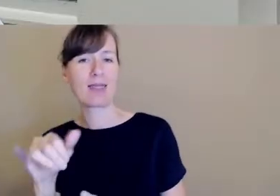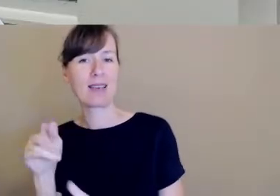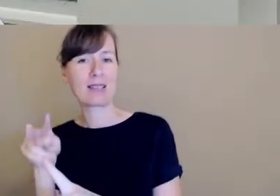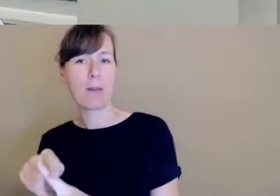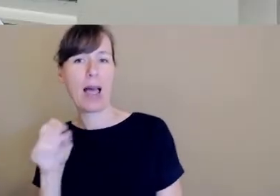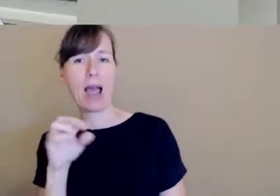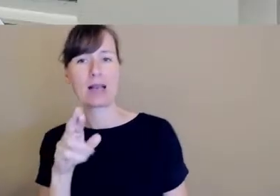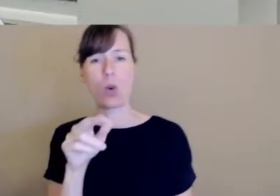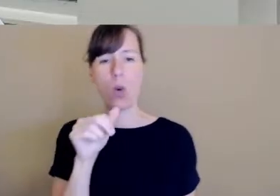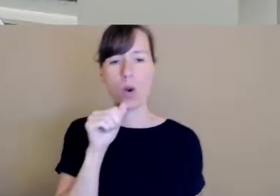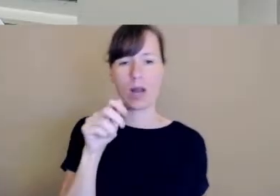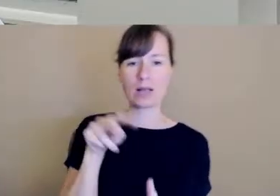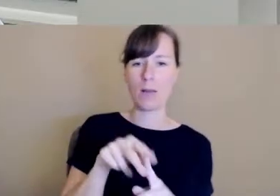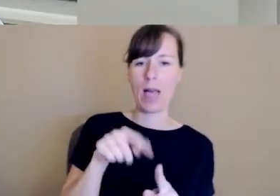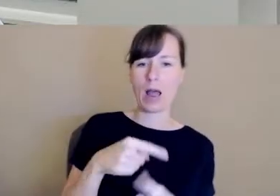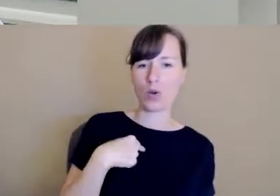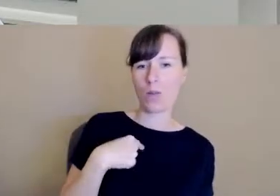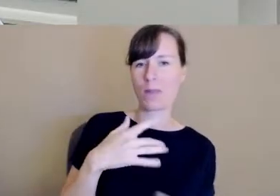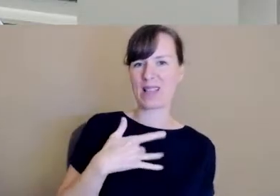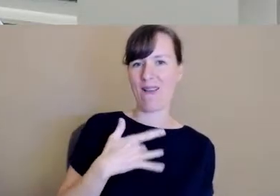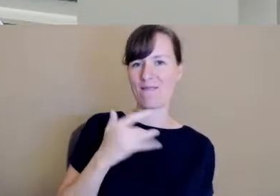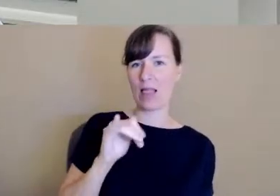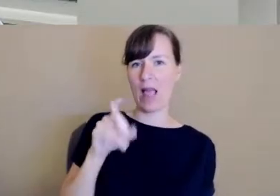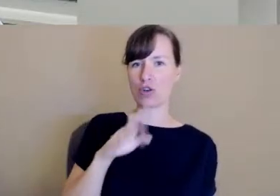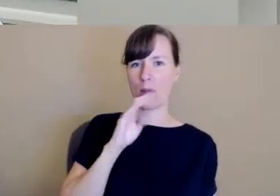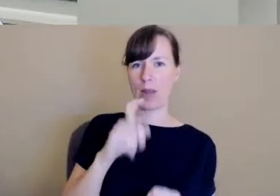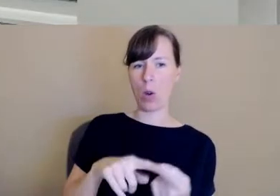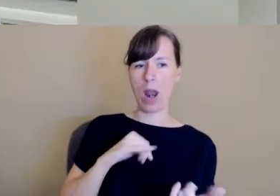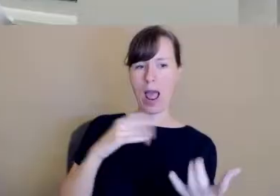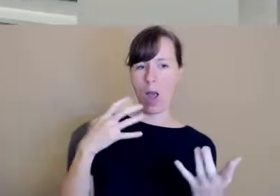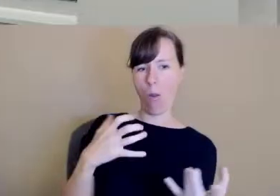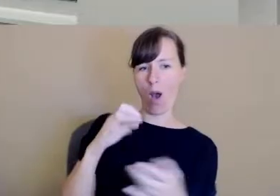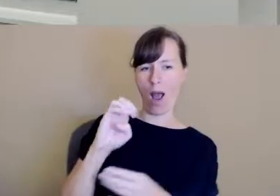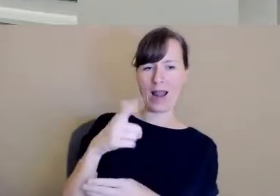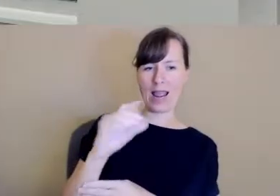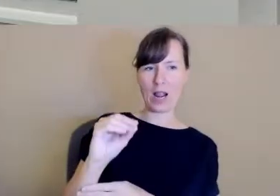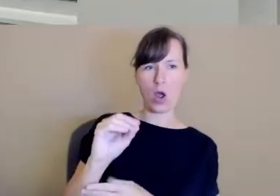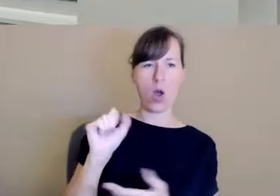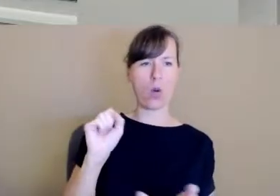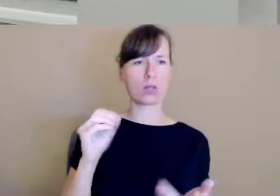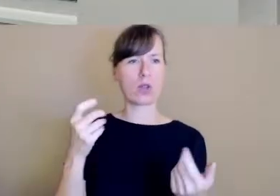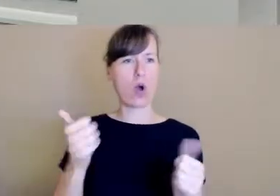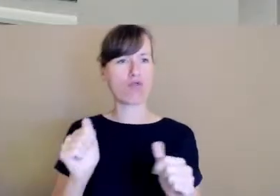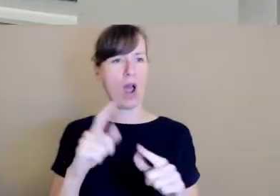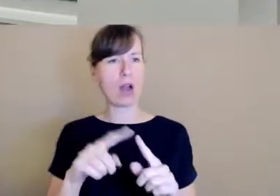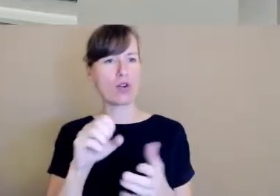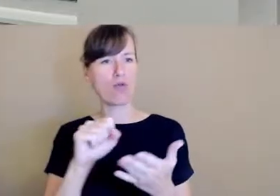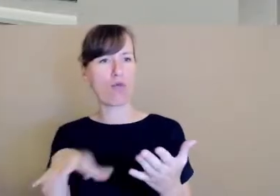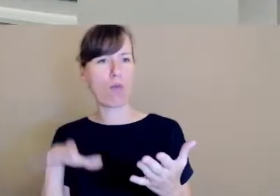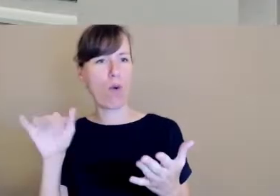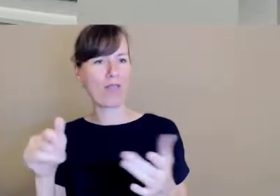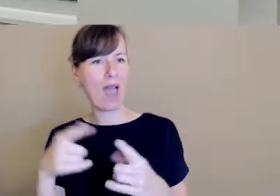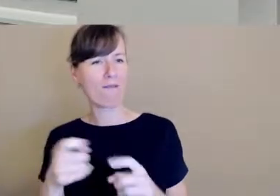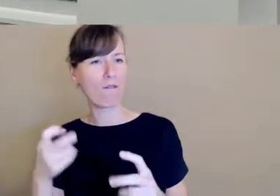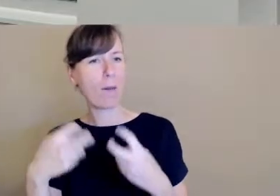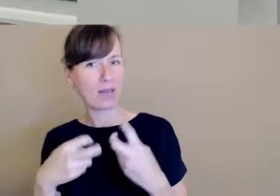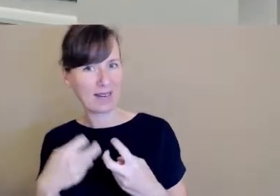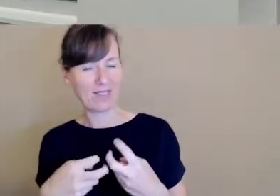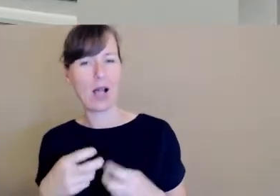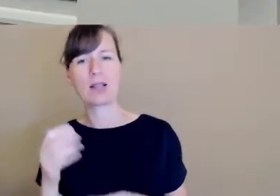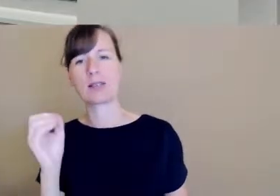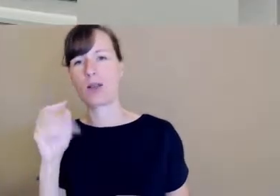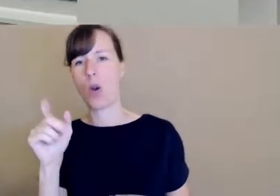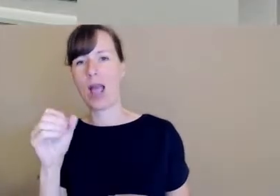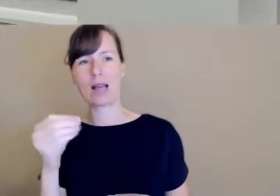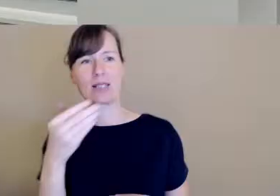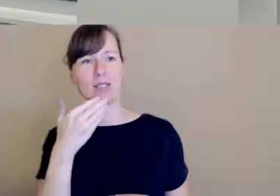I want. Ego. So try to remove that from the difficulty. Okay, so good luck, and